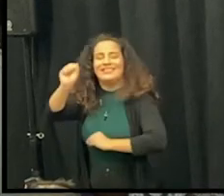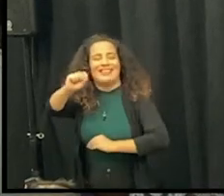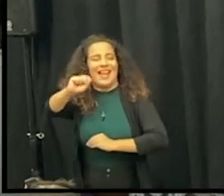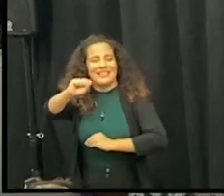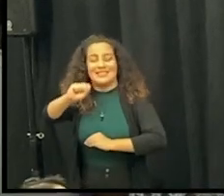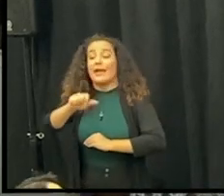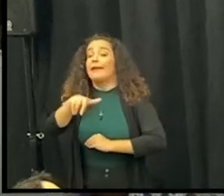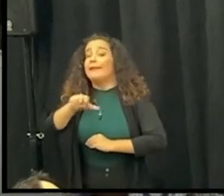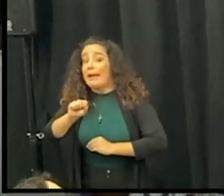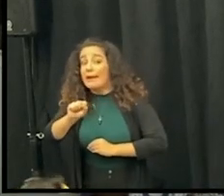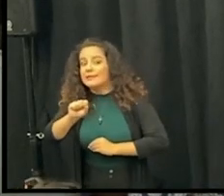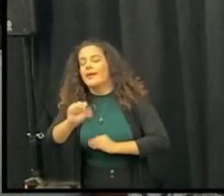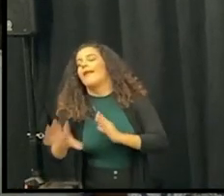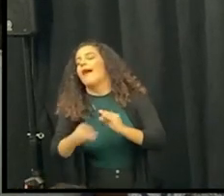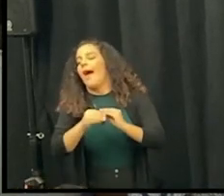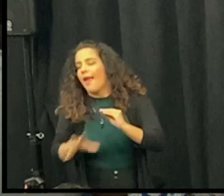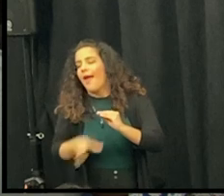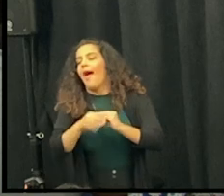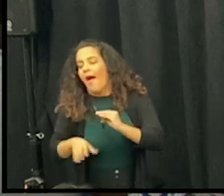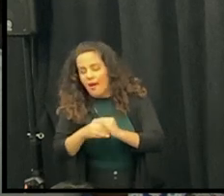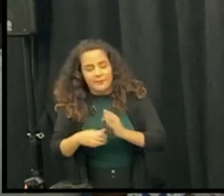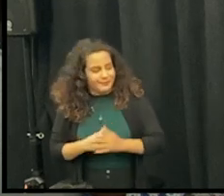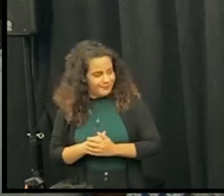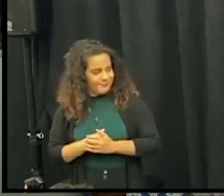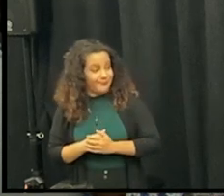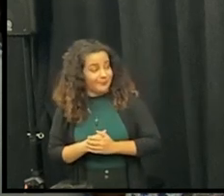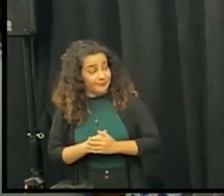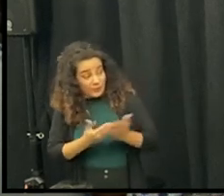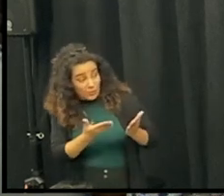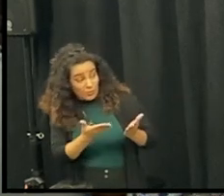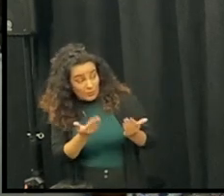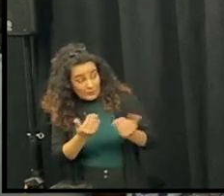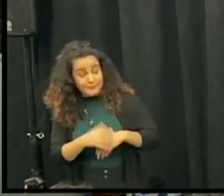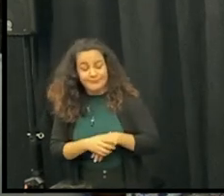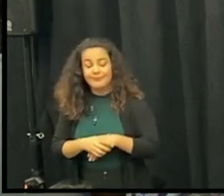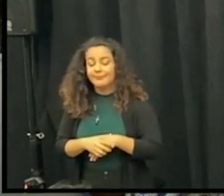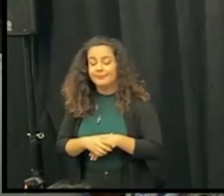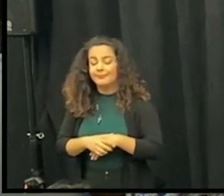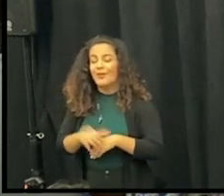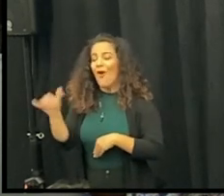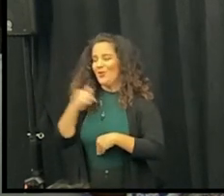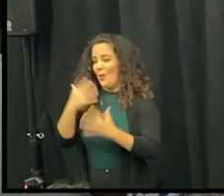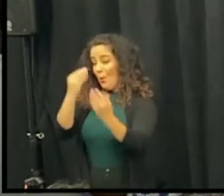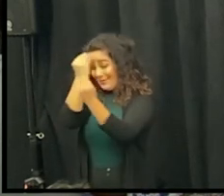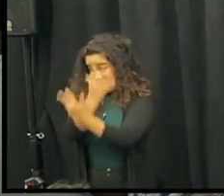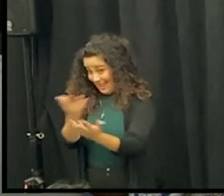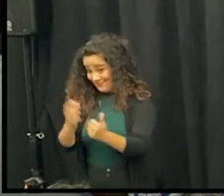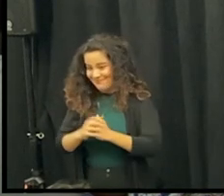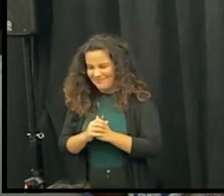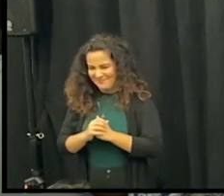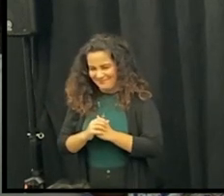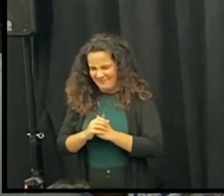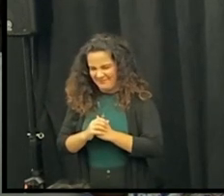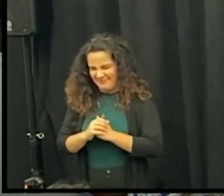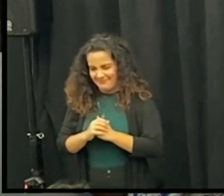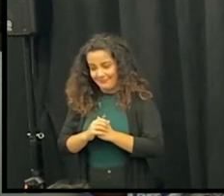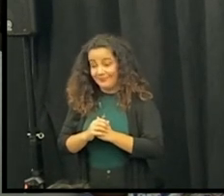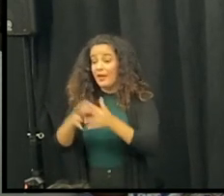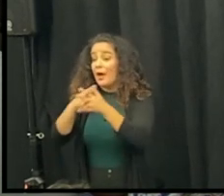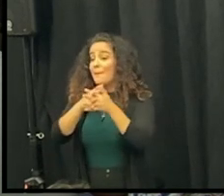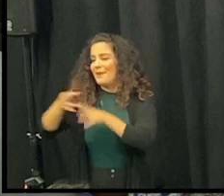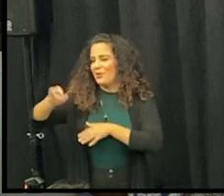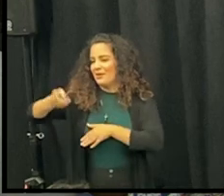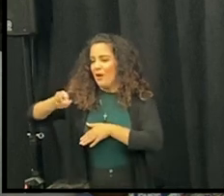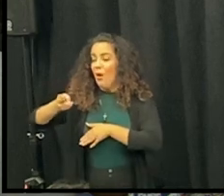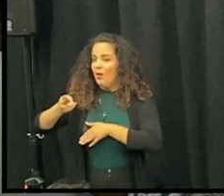comes next. Have any of you, okay, go ahead, Vic. I also want to say, American history, I'm only going to